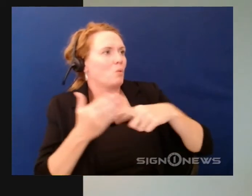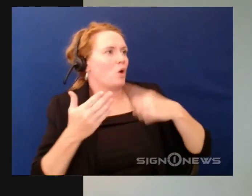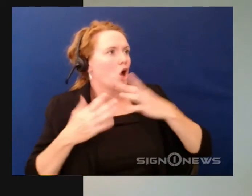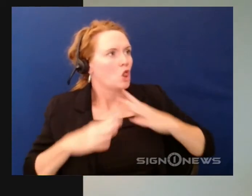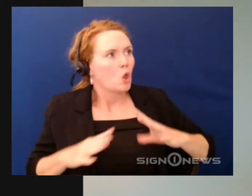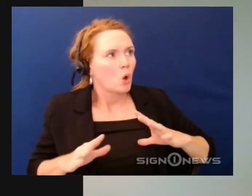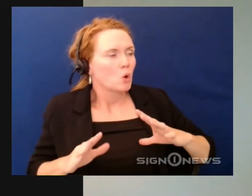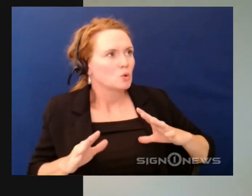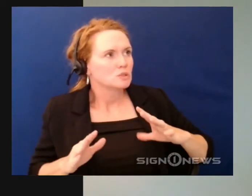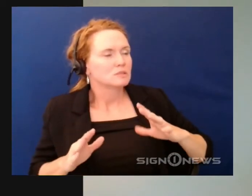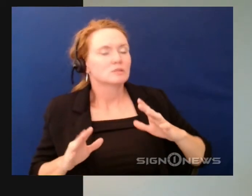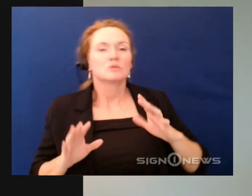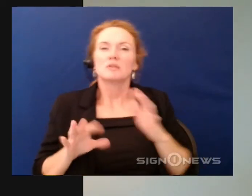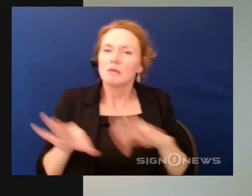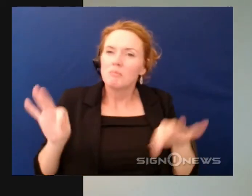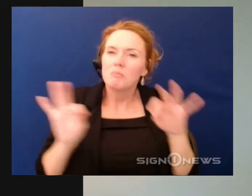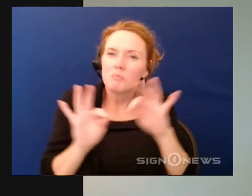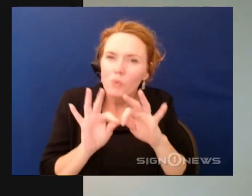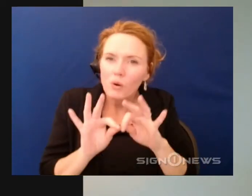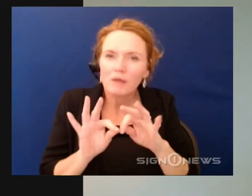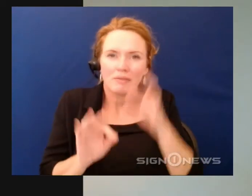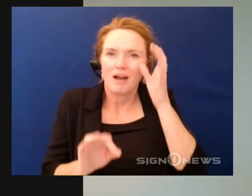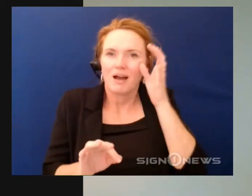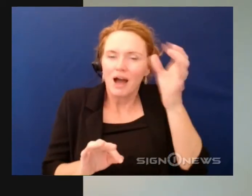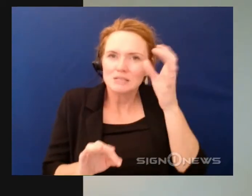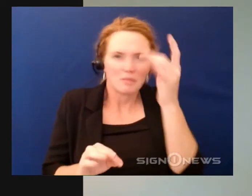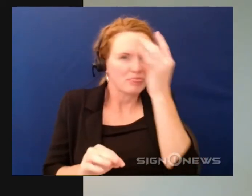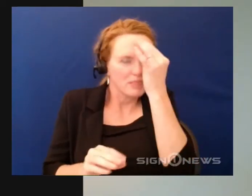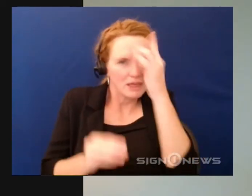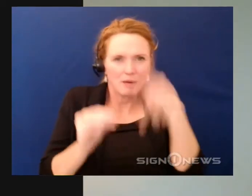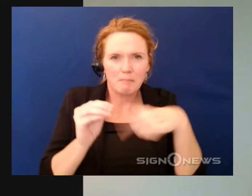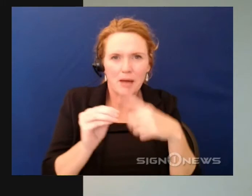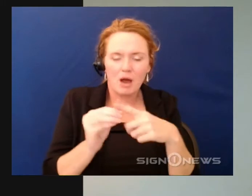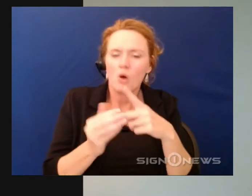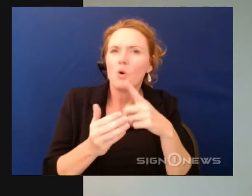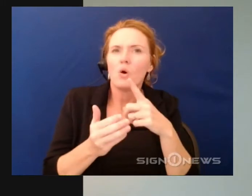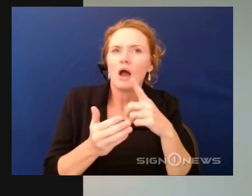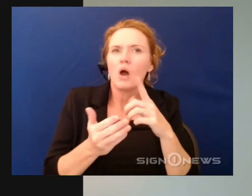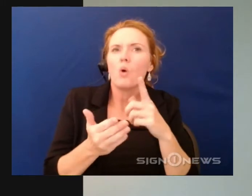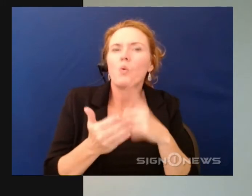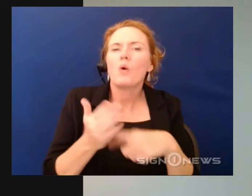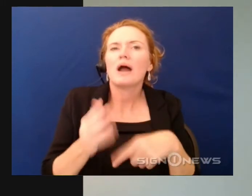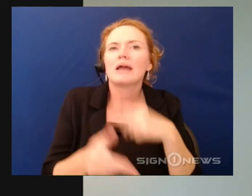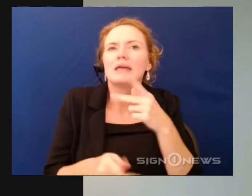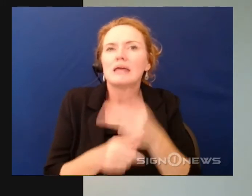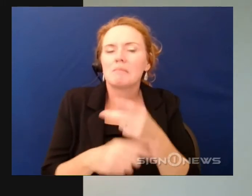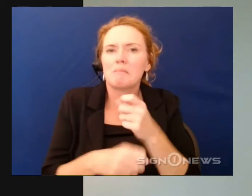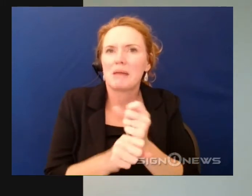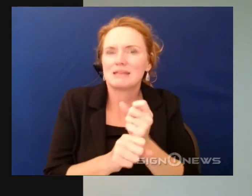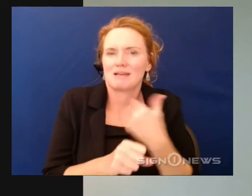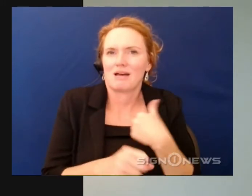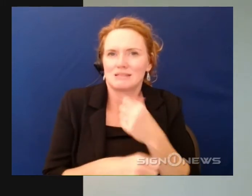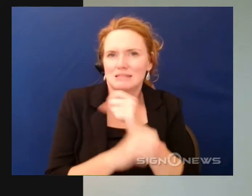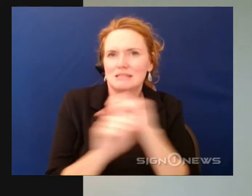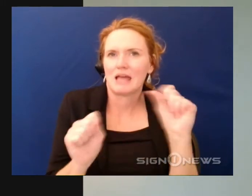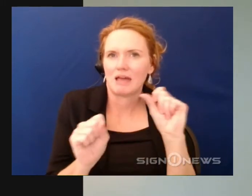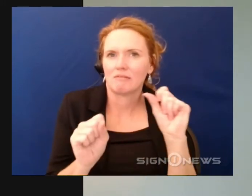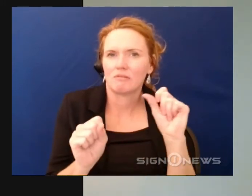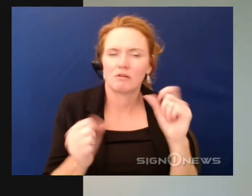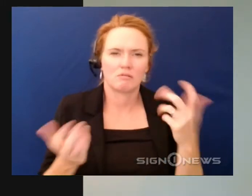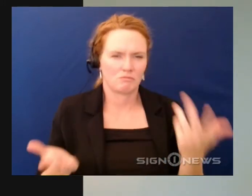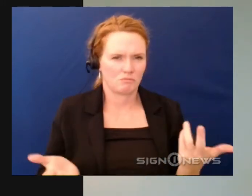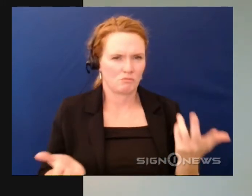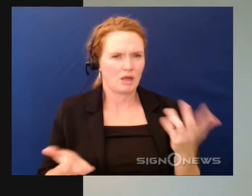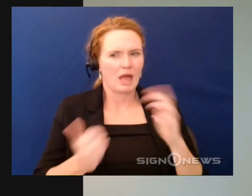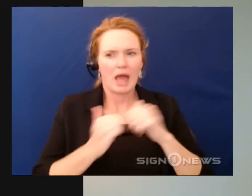reorganizing those questions and to think about what is it that really keeps us safe? What are the protections that we all have? And how